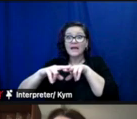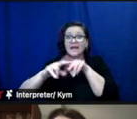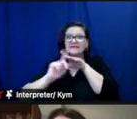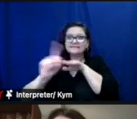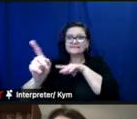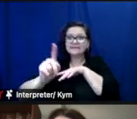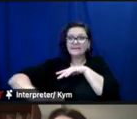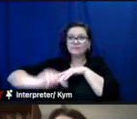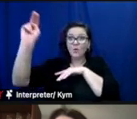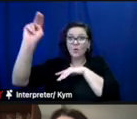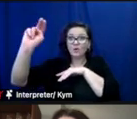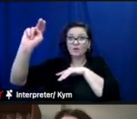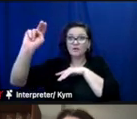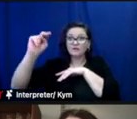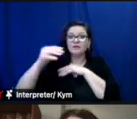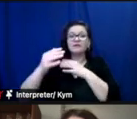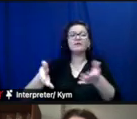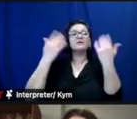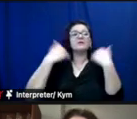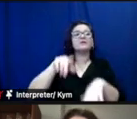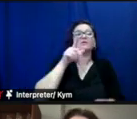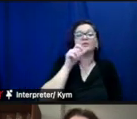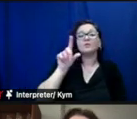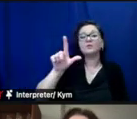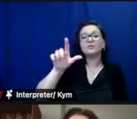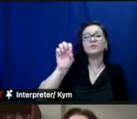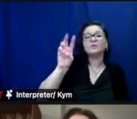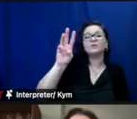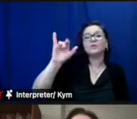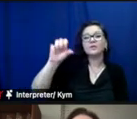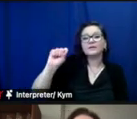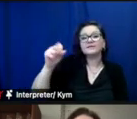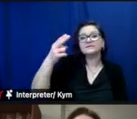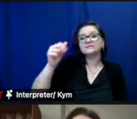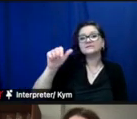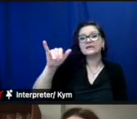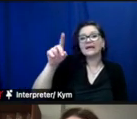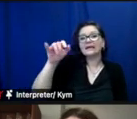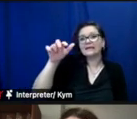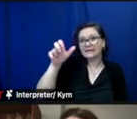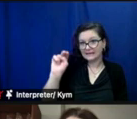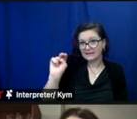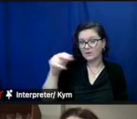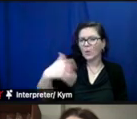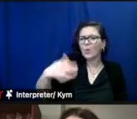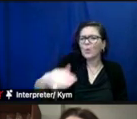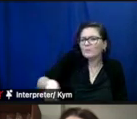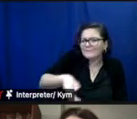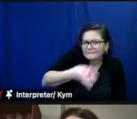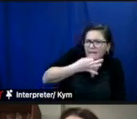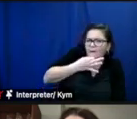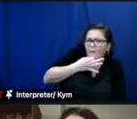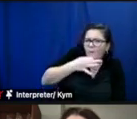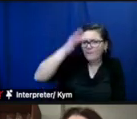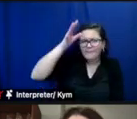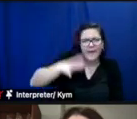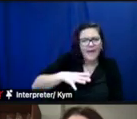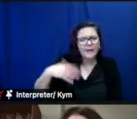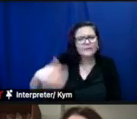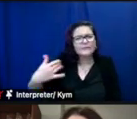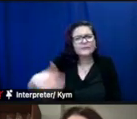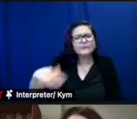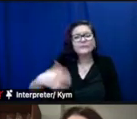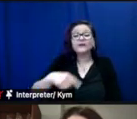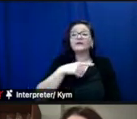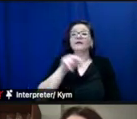we'll talk about here is Lewis Hayden. So Lewis was, again, a very, very talented man. He, in Kentucky, he acquired